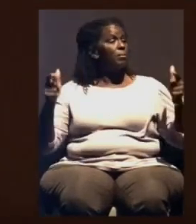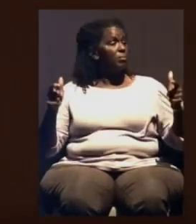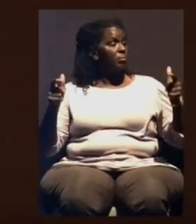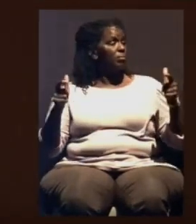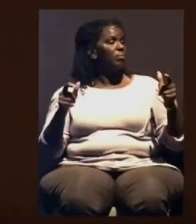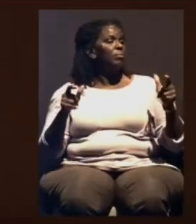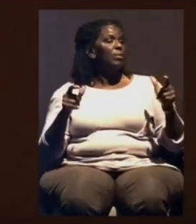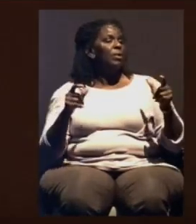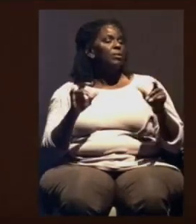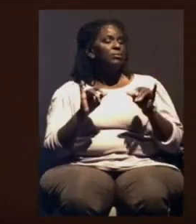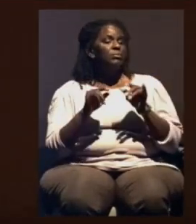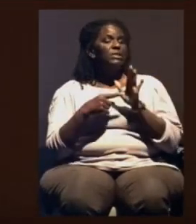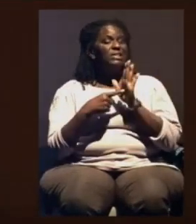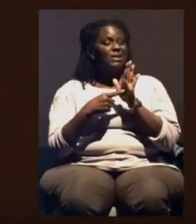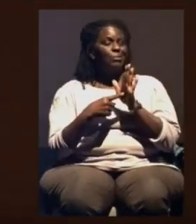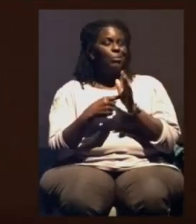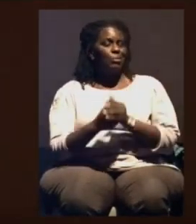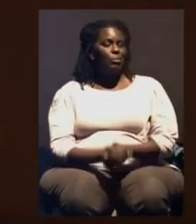size